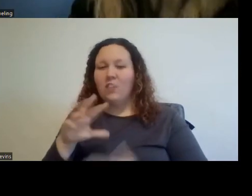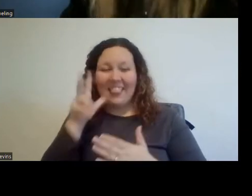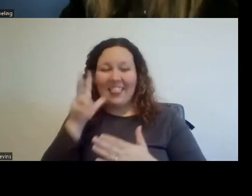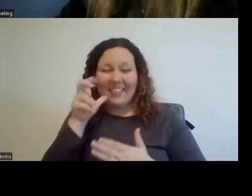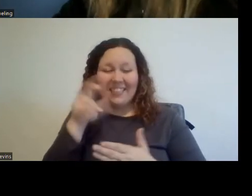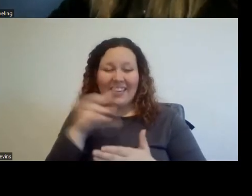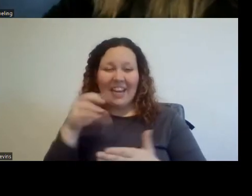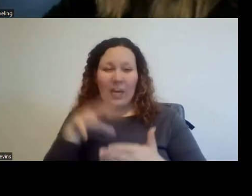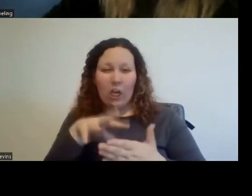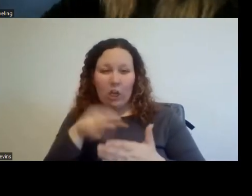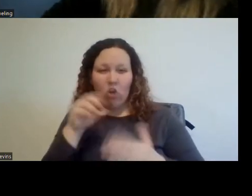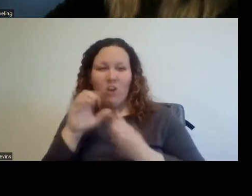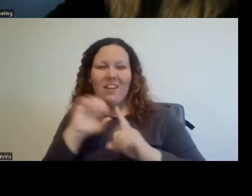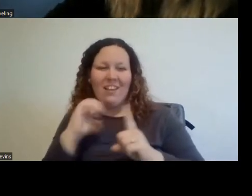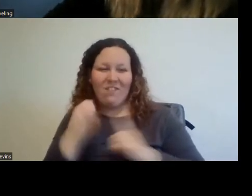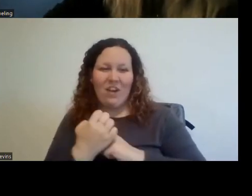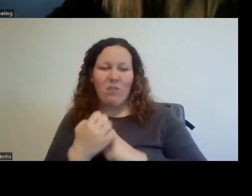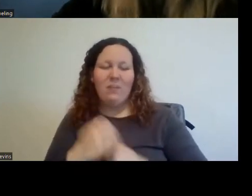and over again.